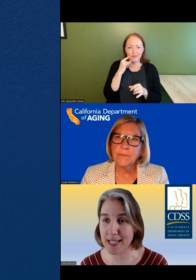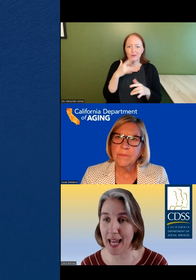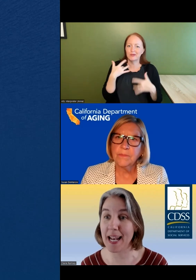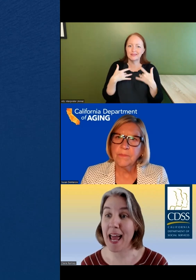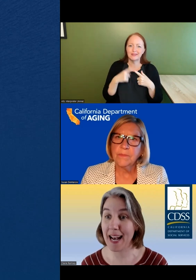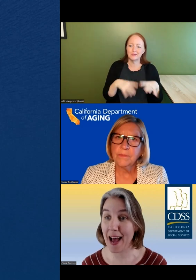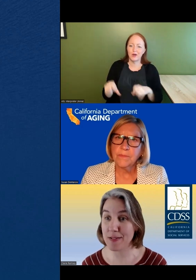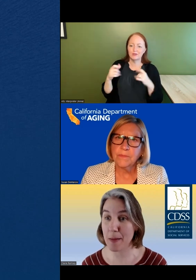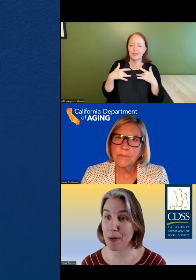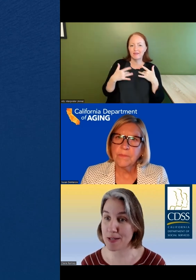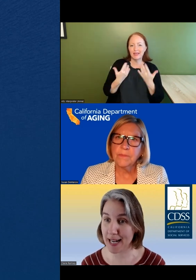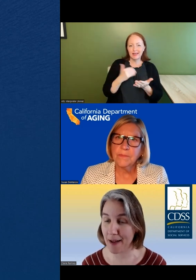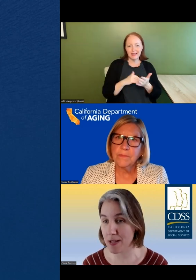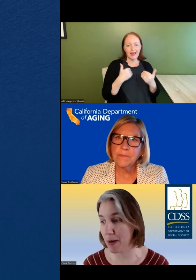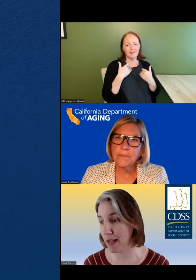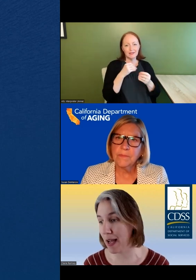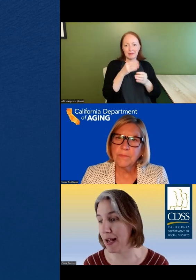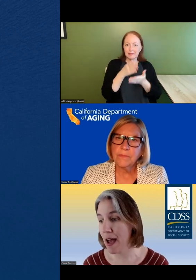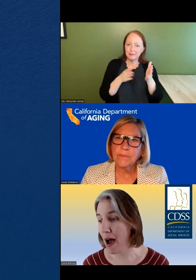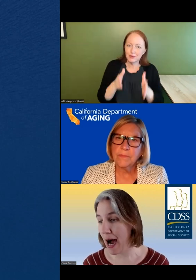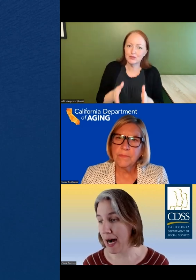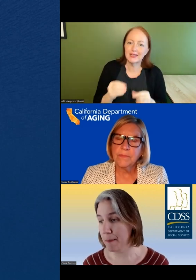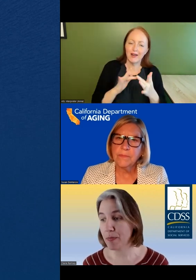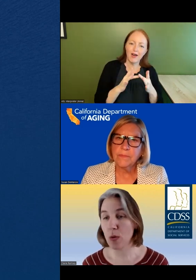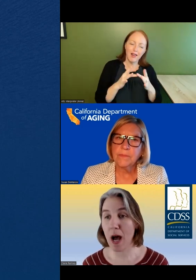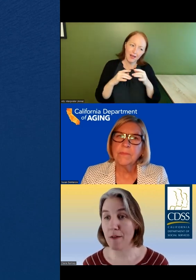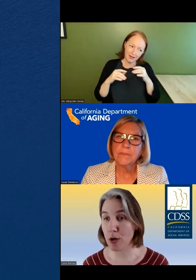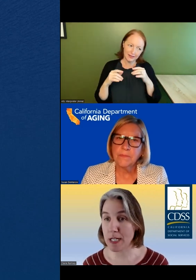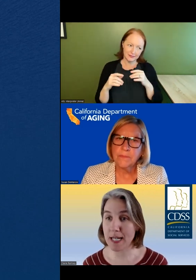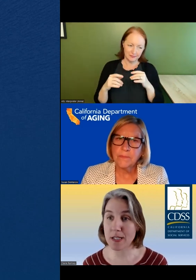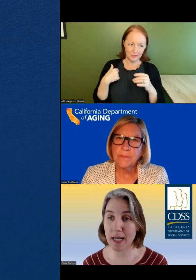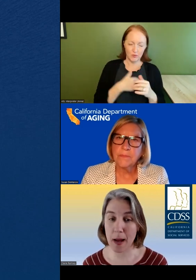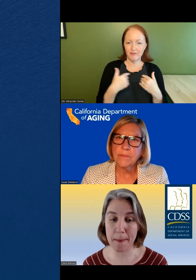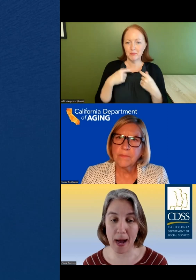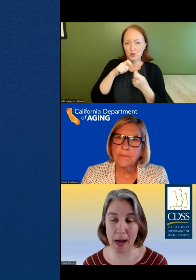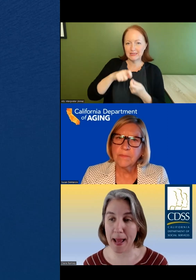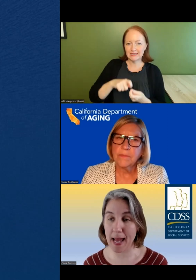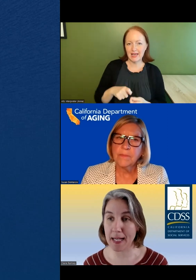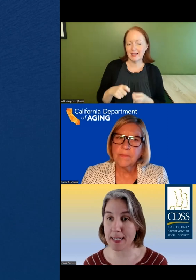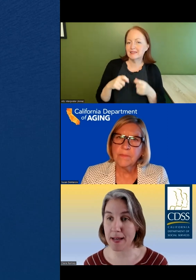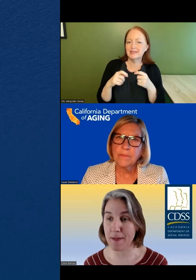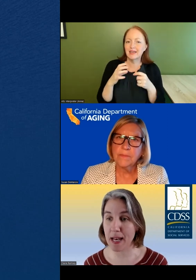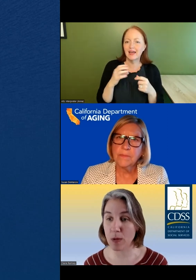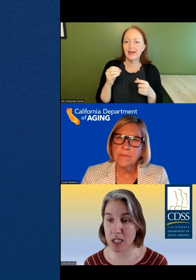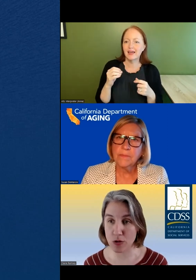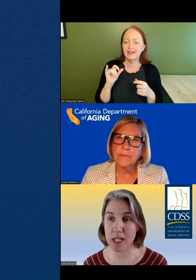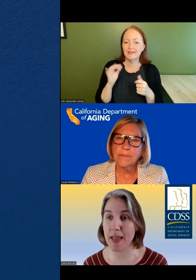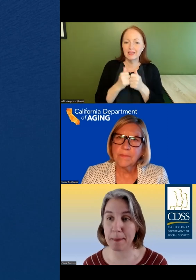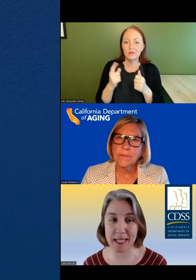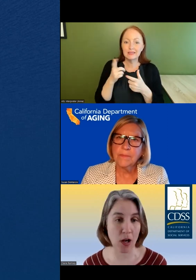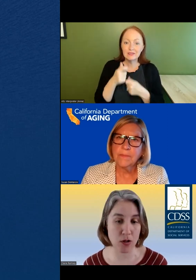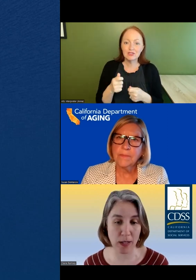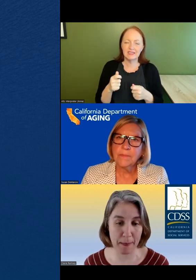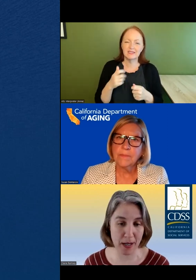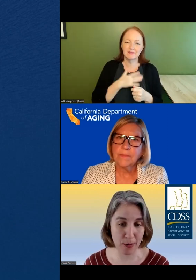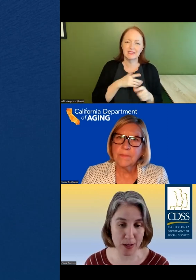this event again and have some in person and have some online. We'll have more details to come. And if anyone's interested in that,